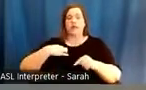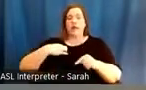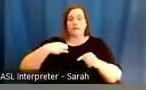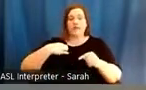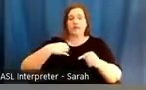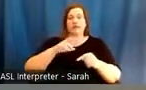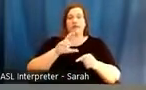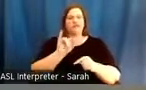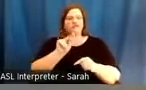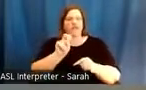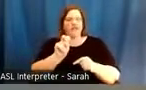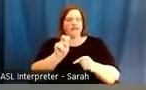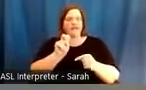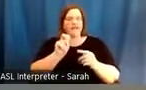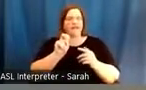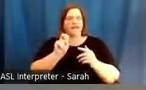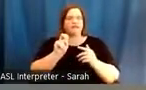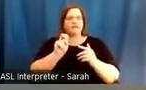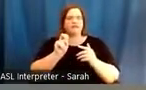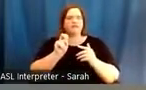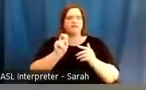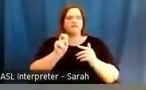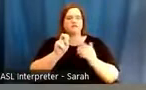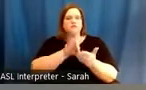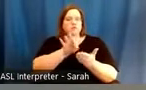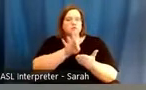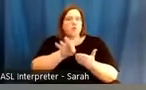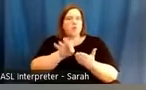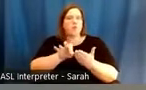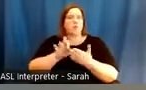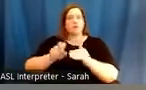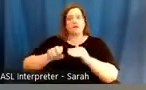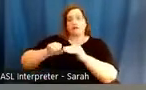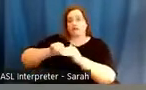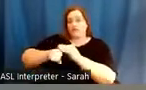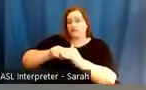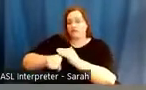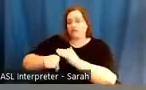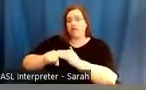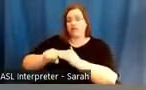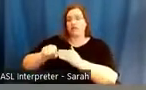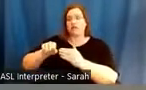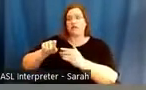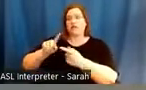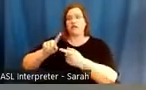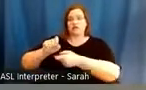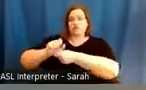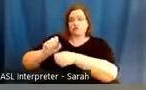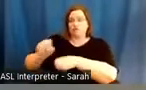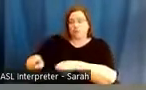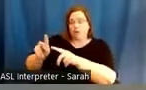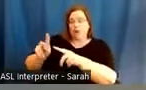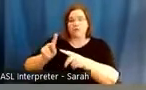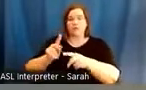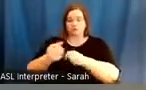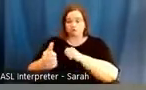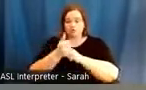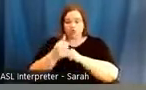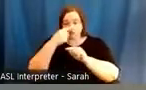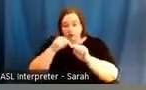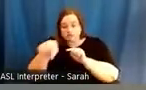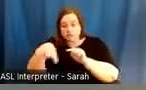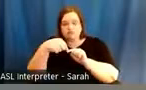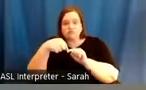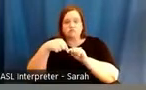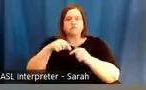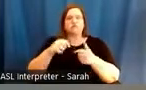know, where the transportation is, accessibility to job opportunities,